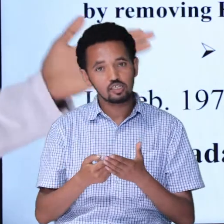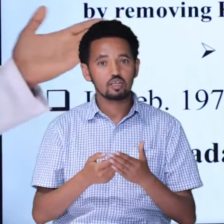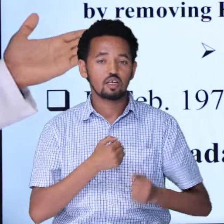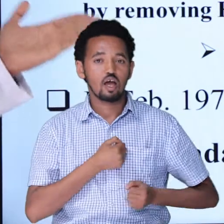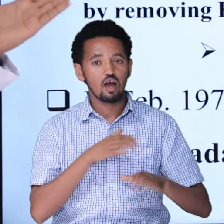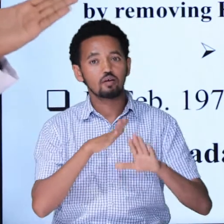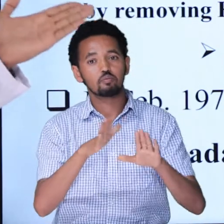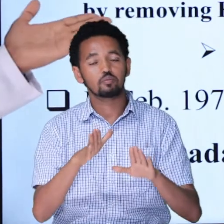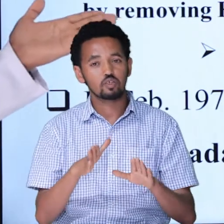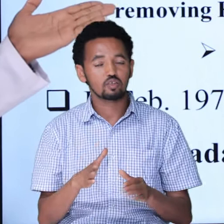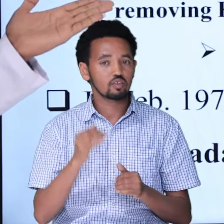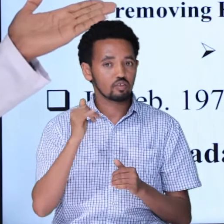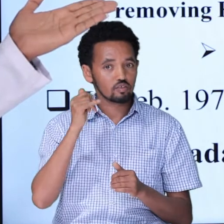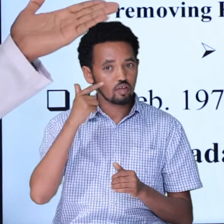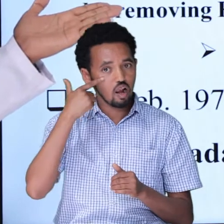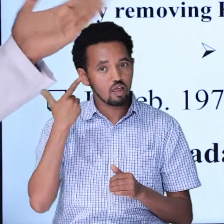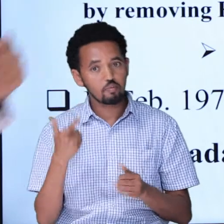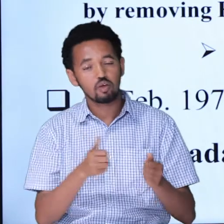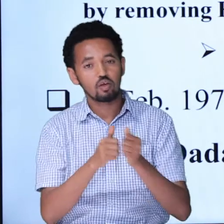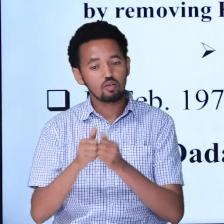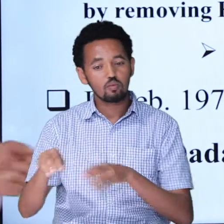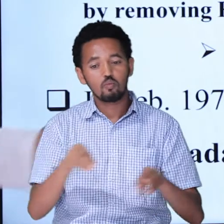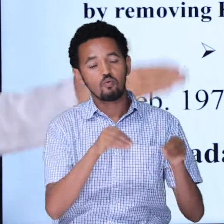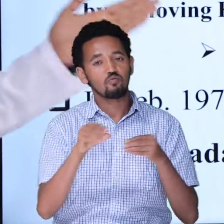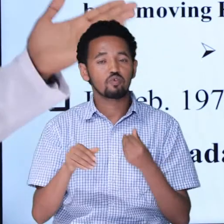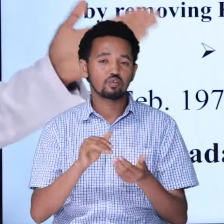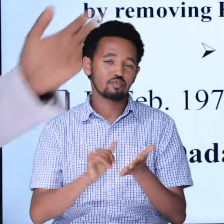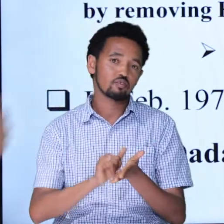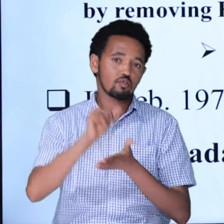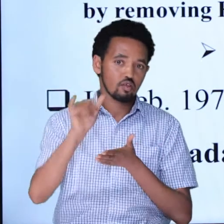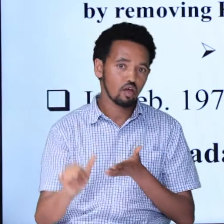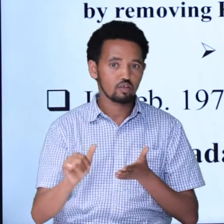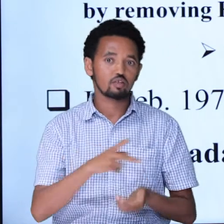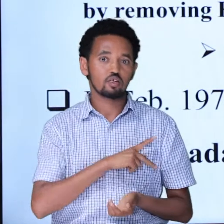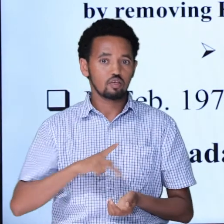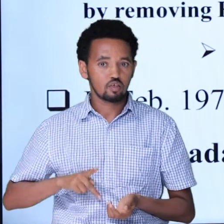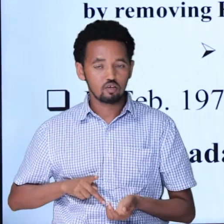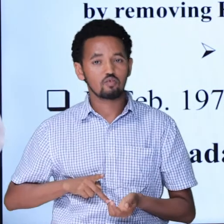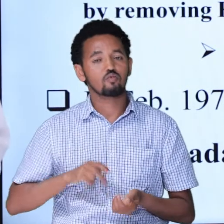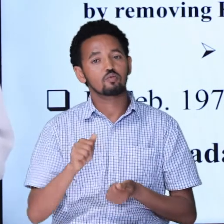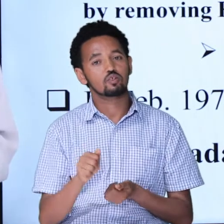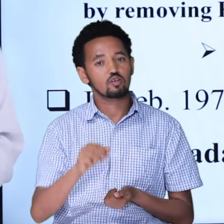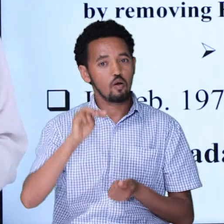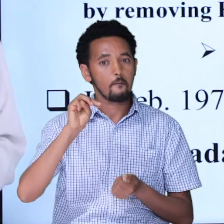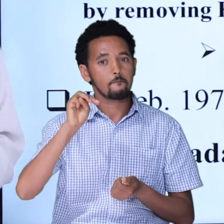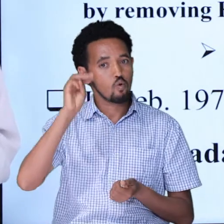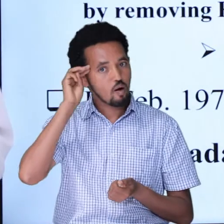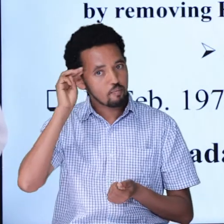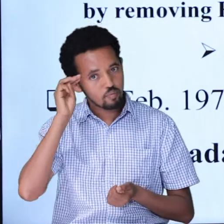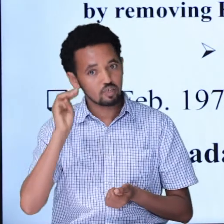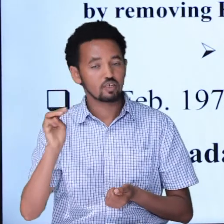power in Libya, removing Muhammad Riz. Then, the king was succeeded by Muhammad